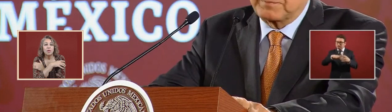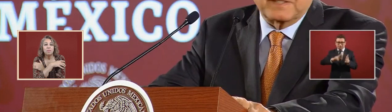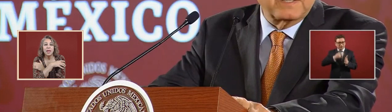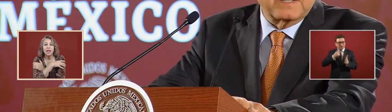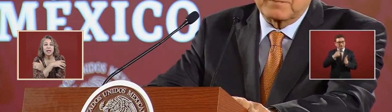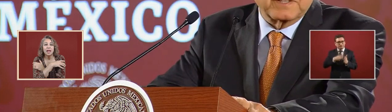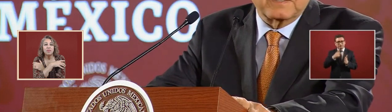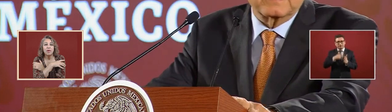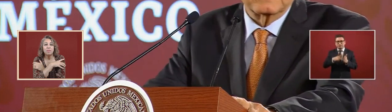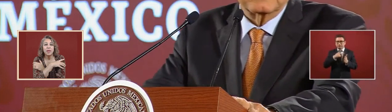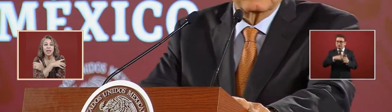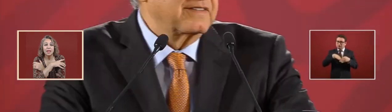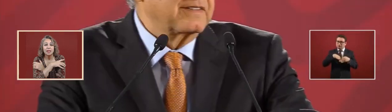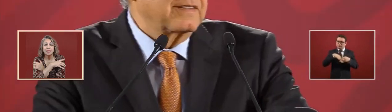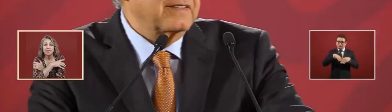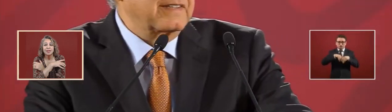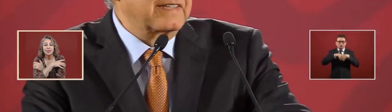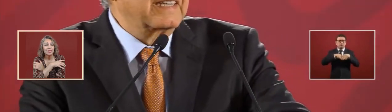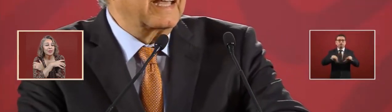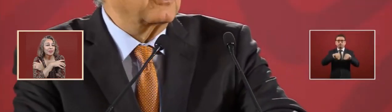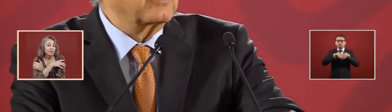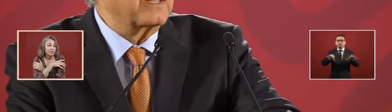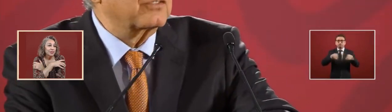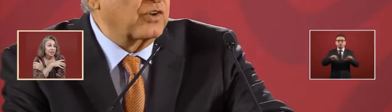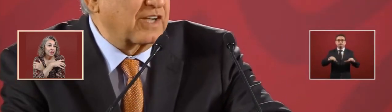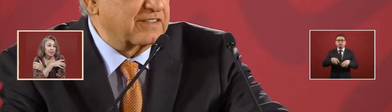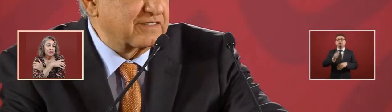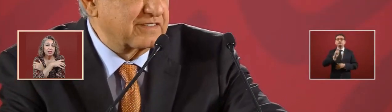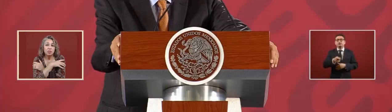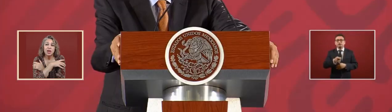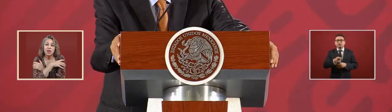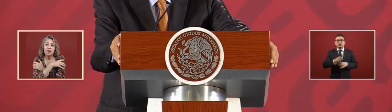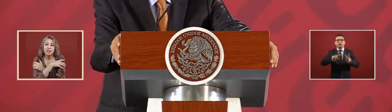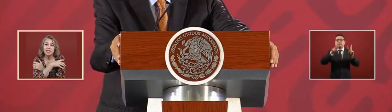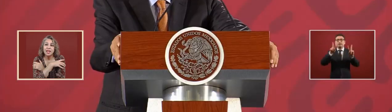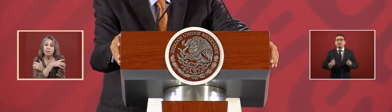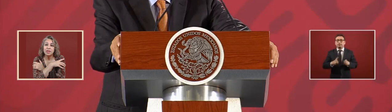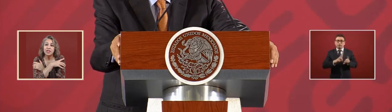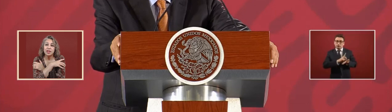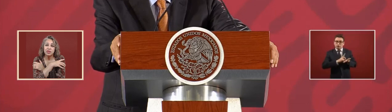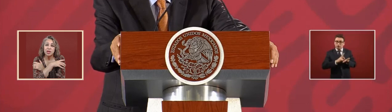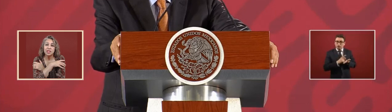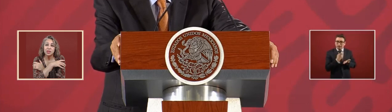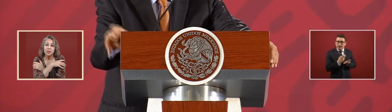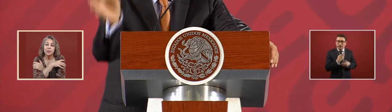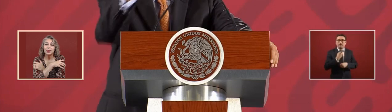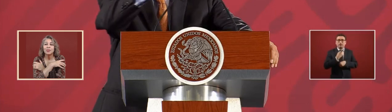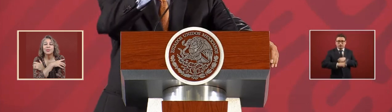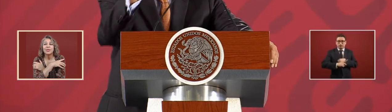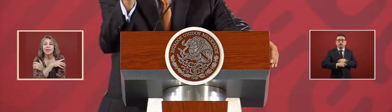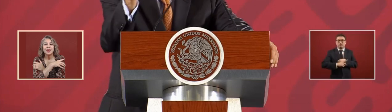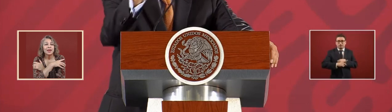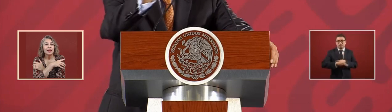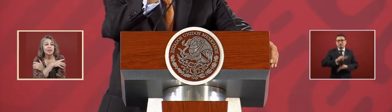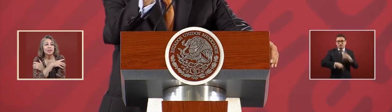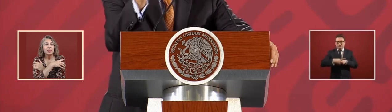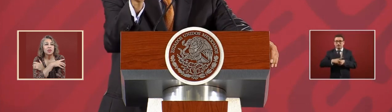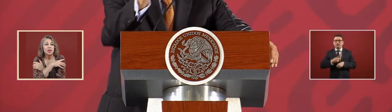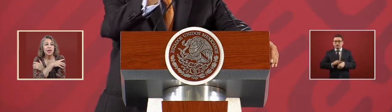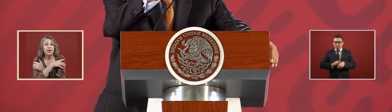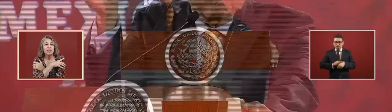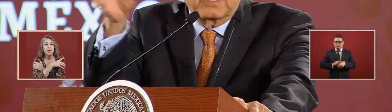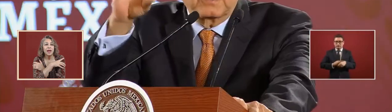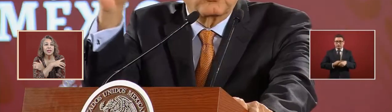repetir repeat y repetir and repeat. Del daño de las drogas. Regarding the damage that drugs do. Contrarrestar.